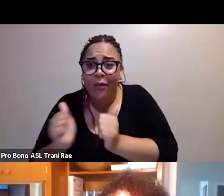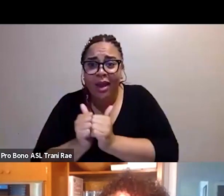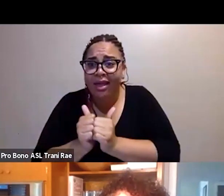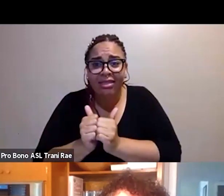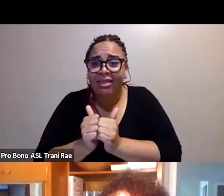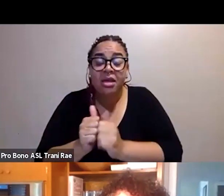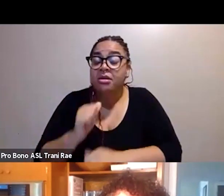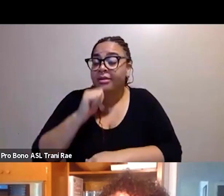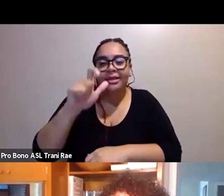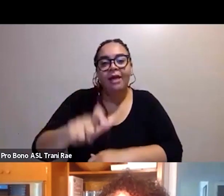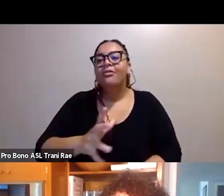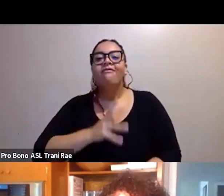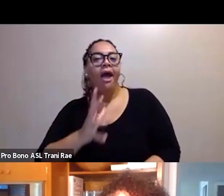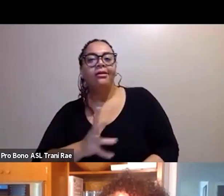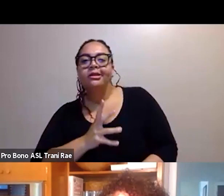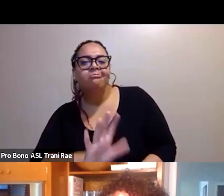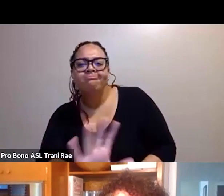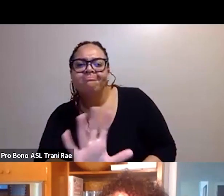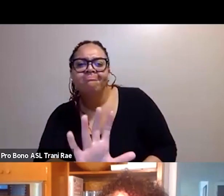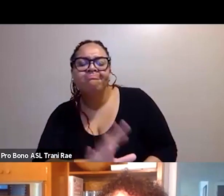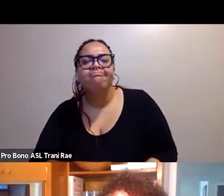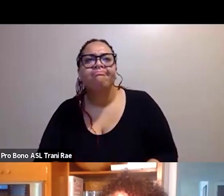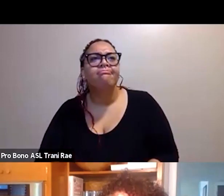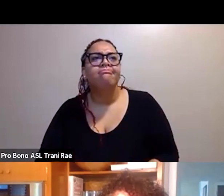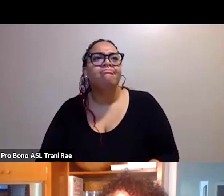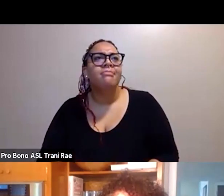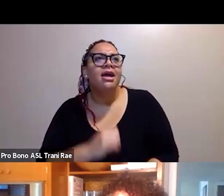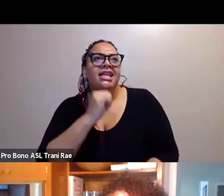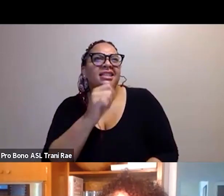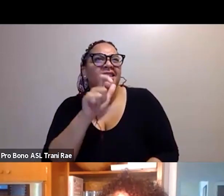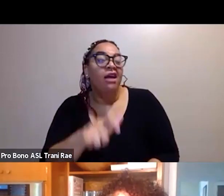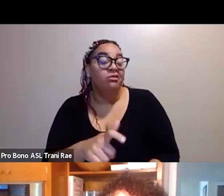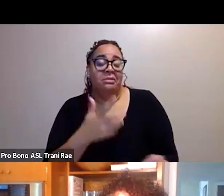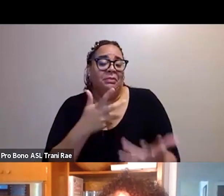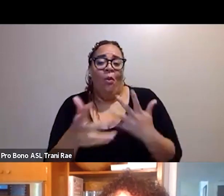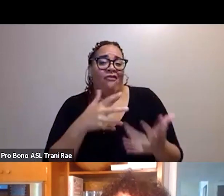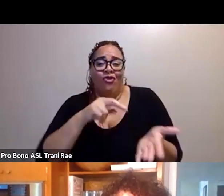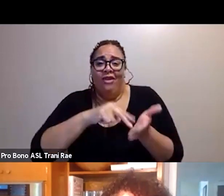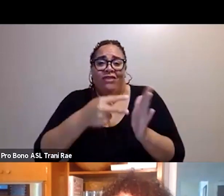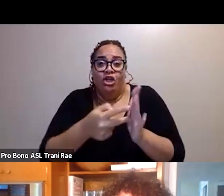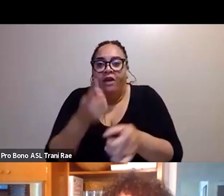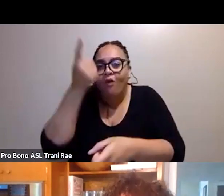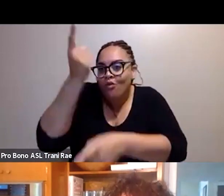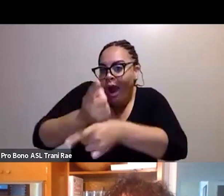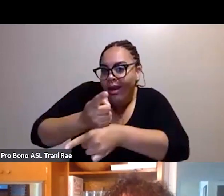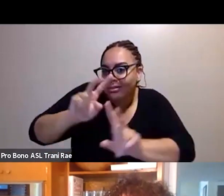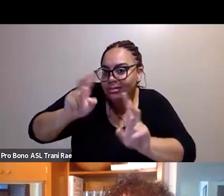It doesn't have to be fancy. It doesn't have to be whatever your definition of right is.